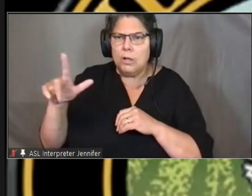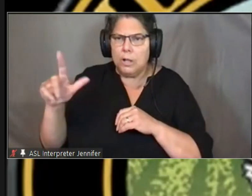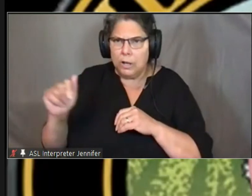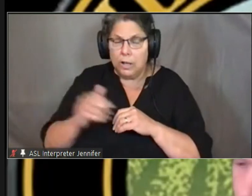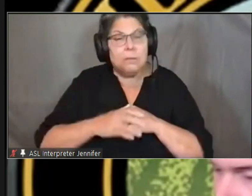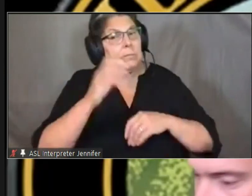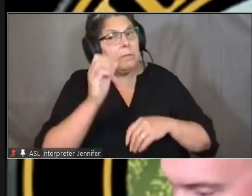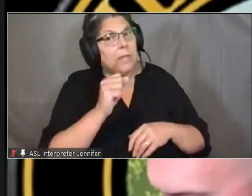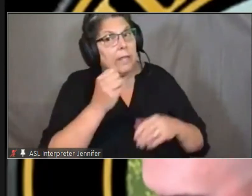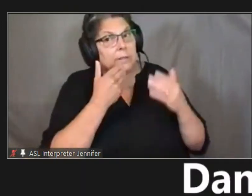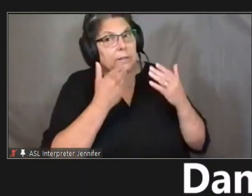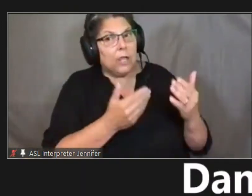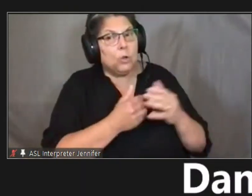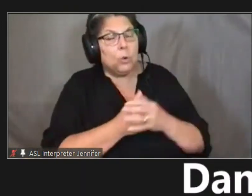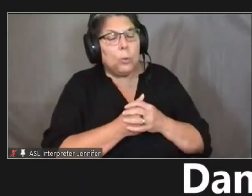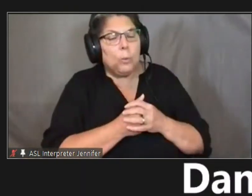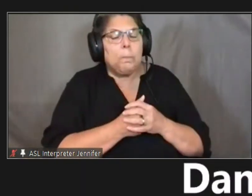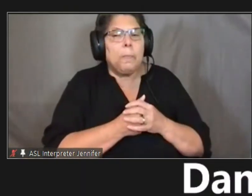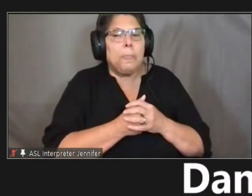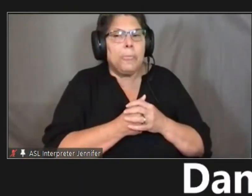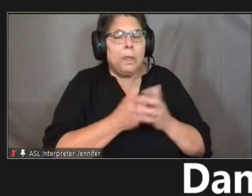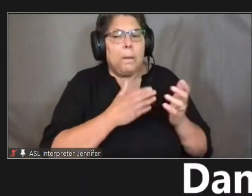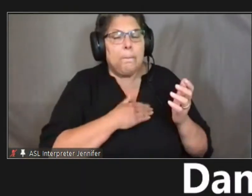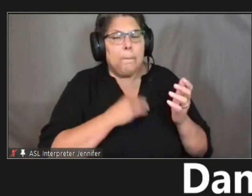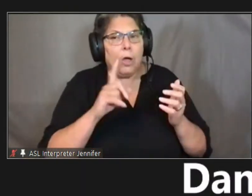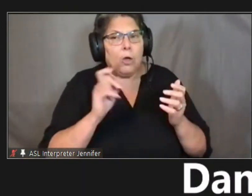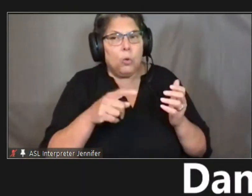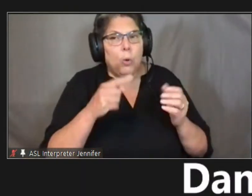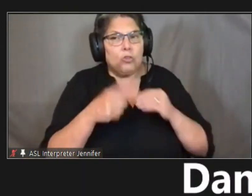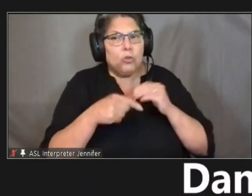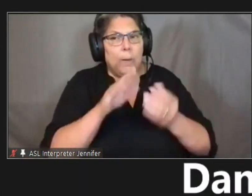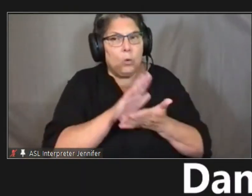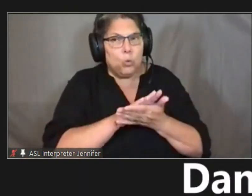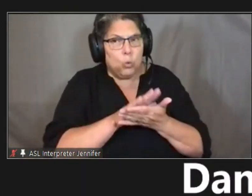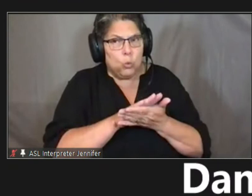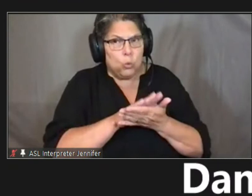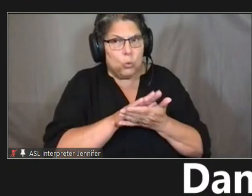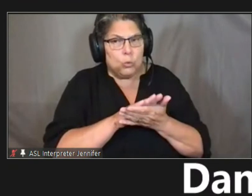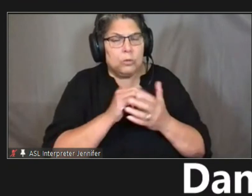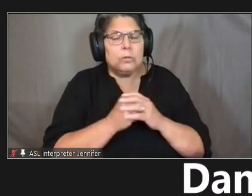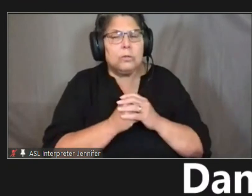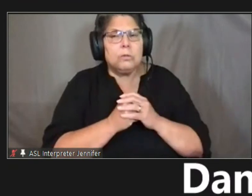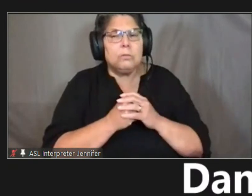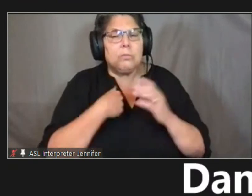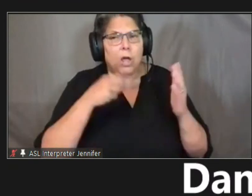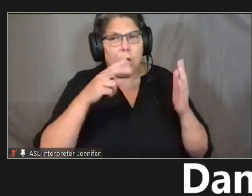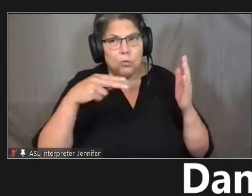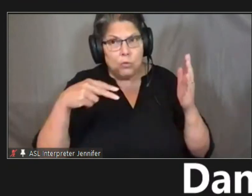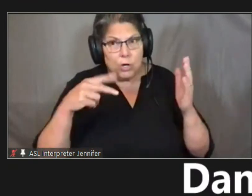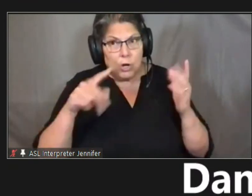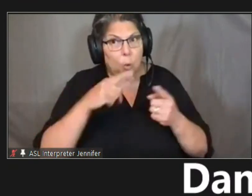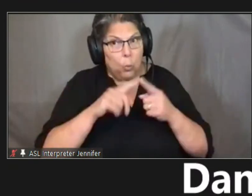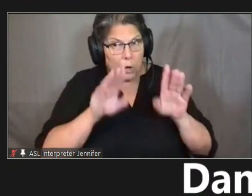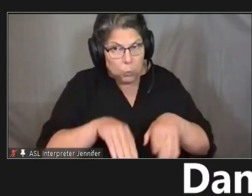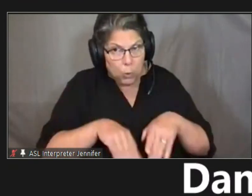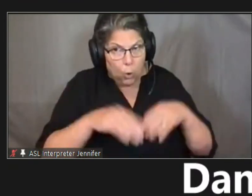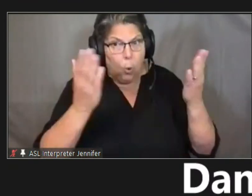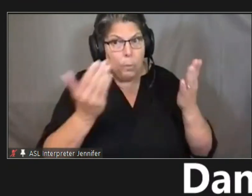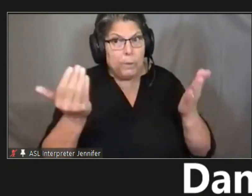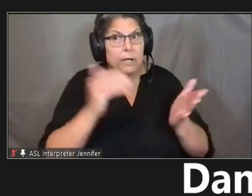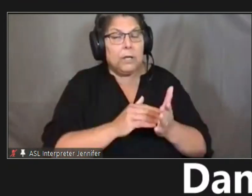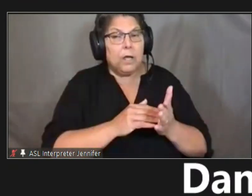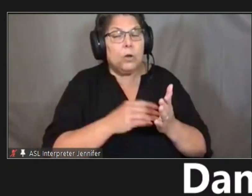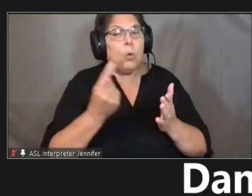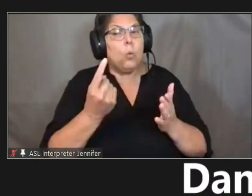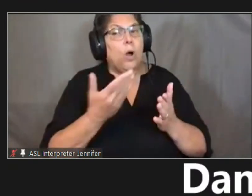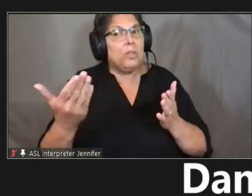Yes, thank you. So my question is about schools. I was reading that when we reopen, that one of the